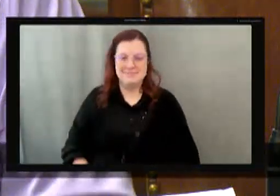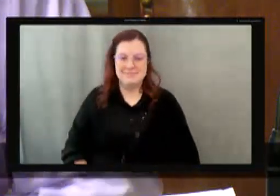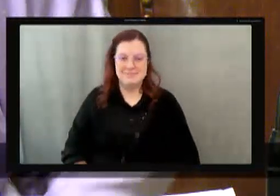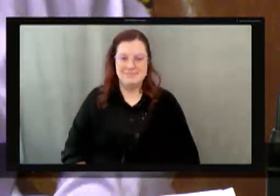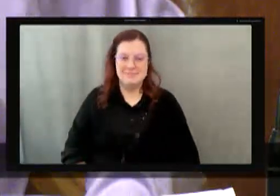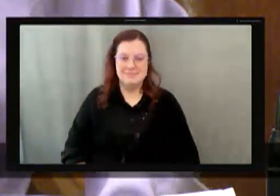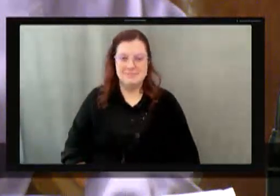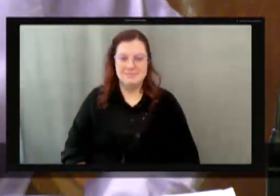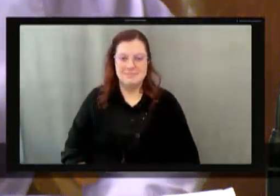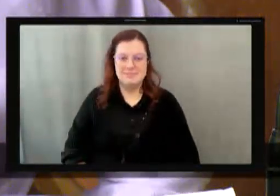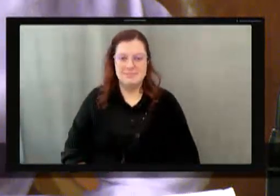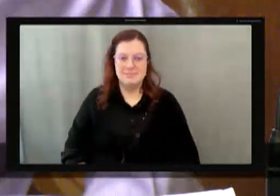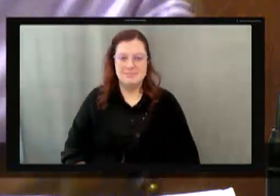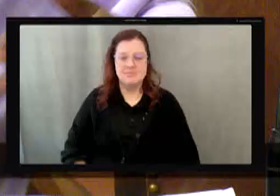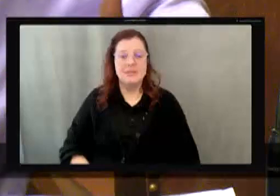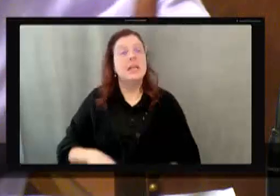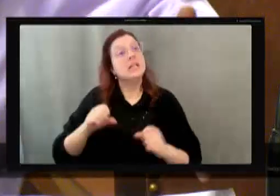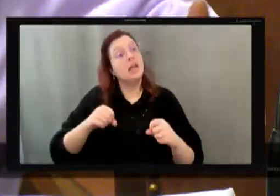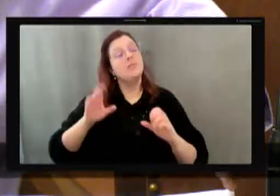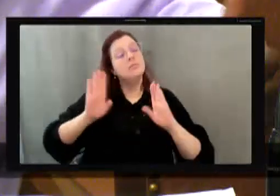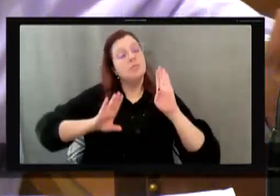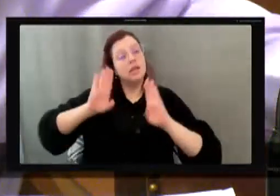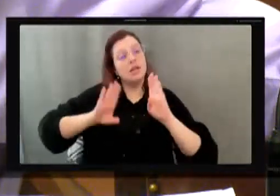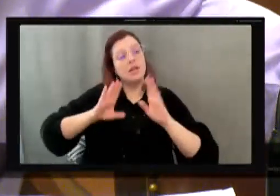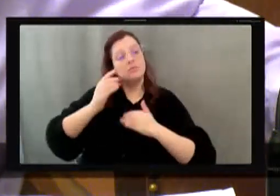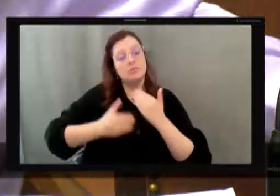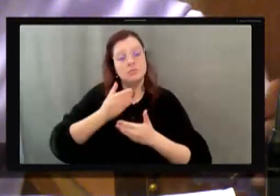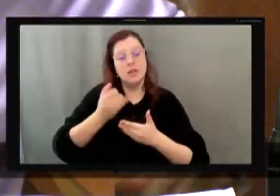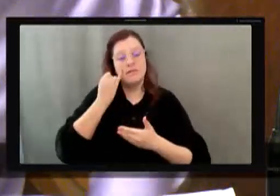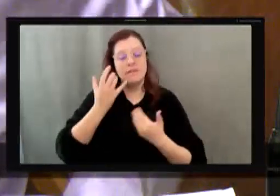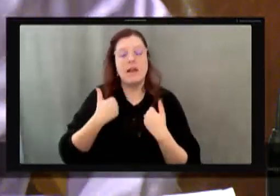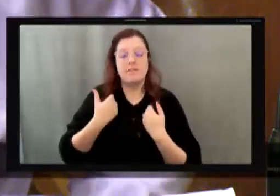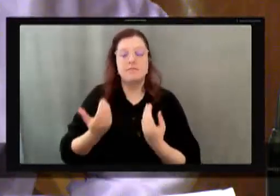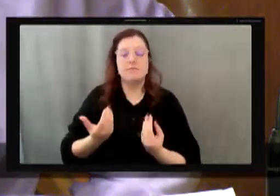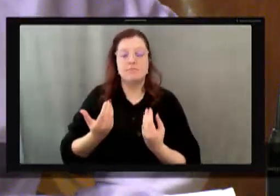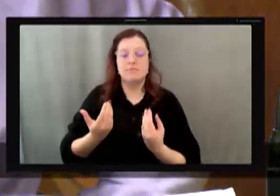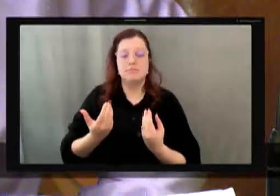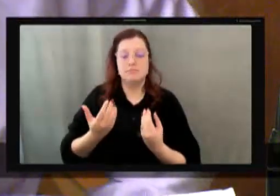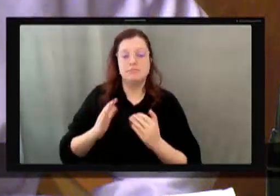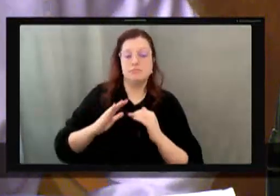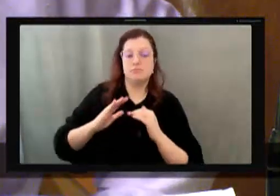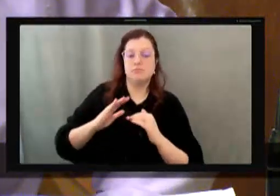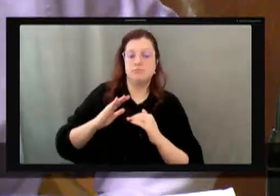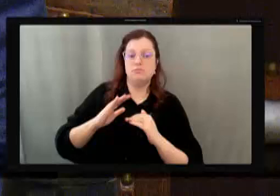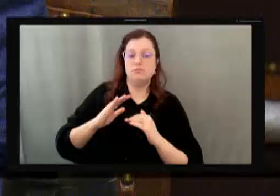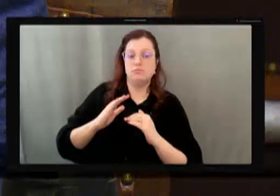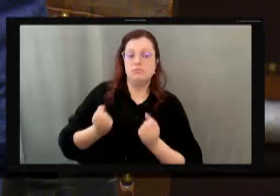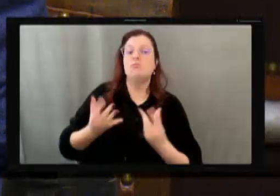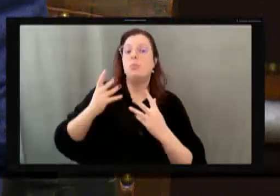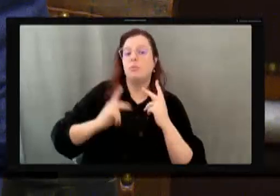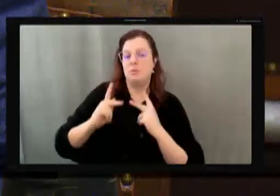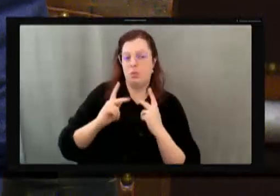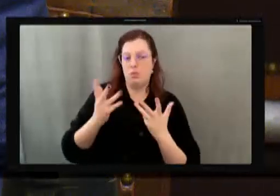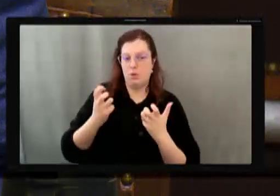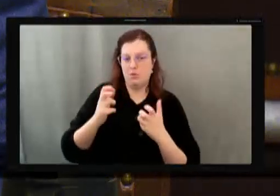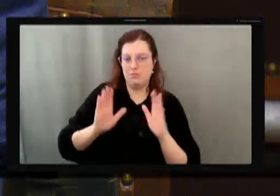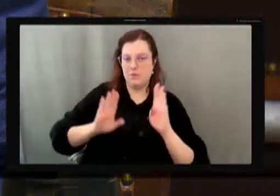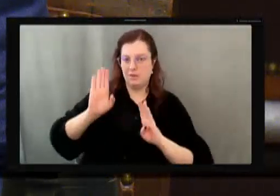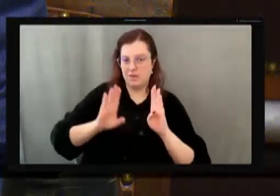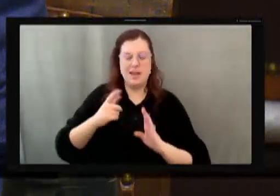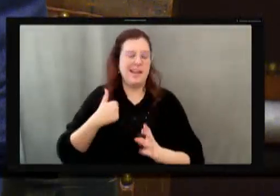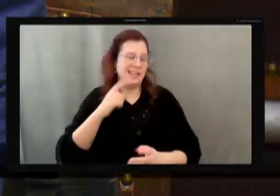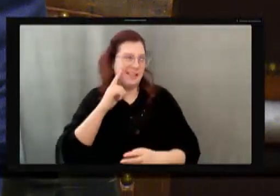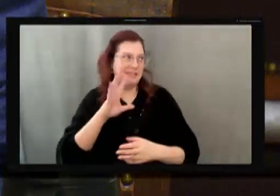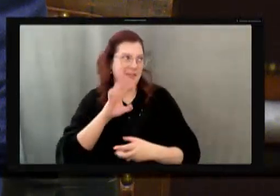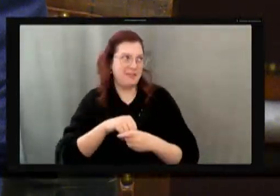Well, it can go to a bidding process. That's if we have more than one purchaser. Hmm. Yeah, I think I was involved in one of those. Right? Right. Yeah, the